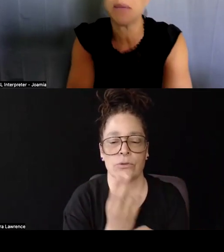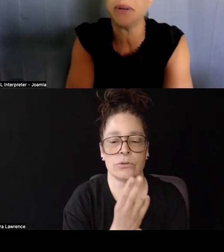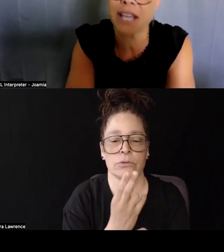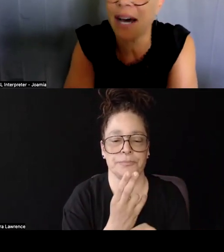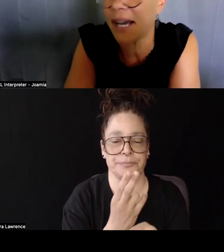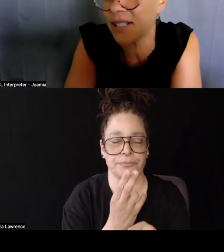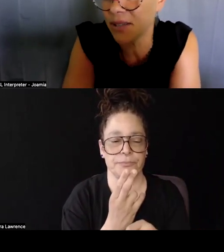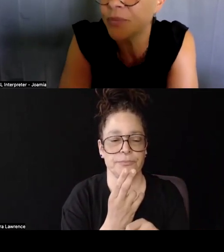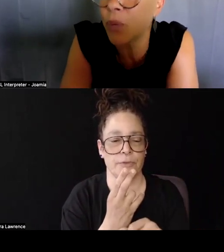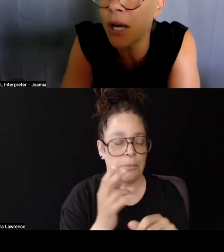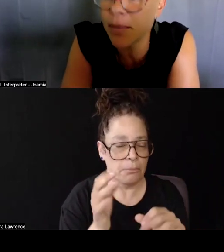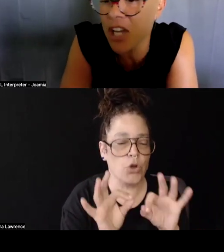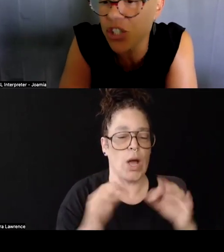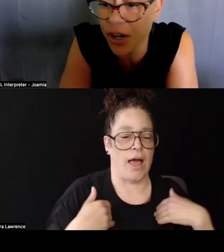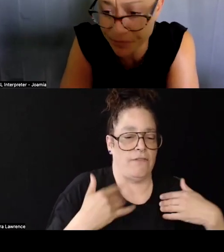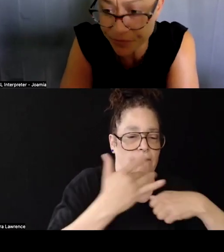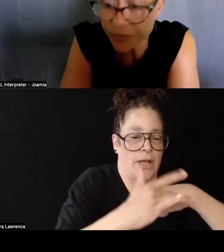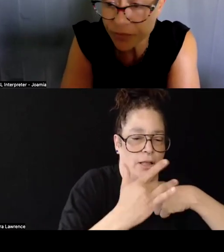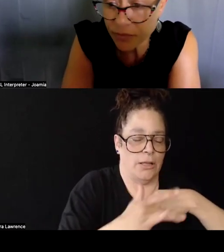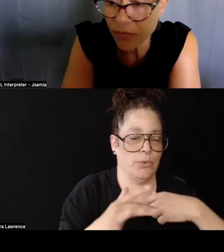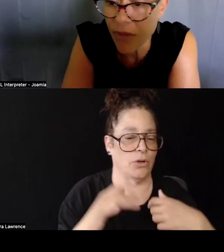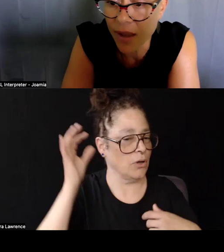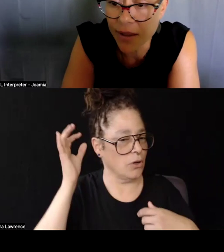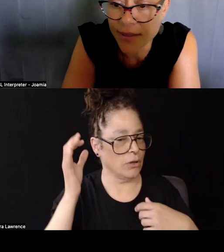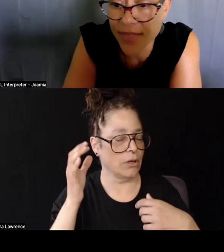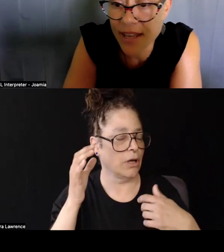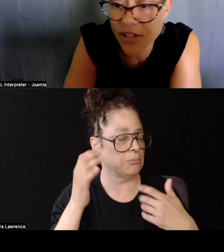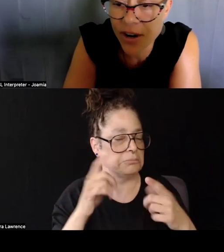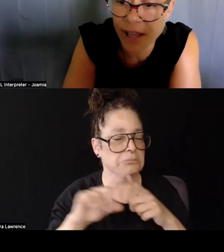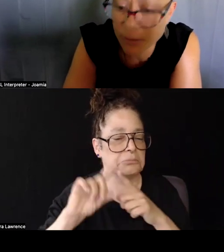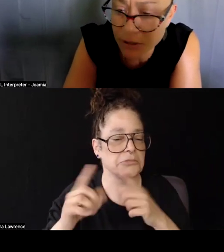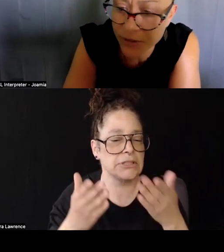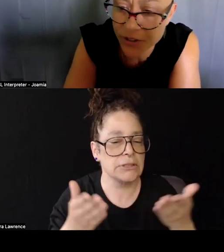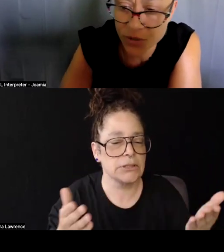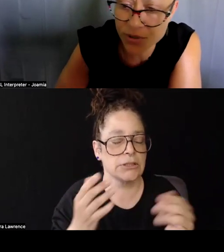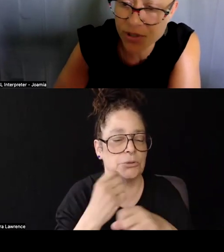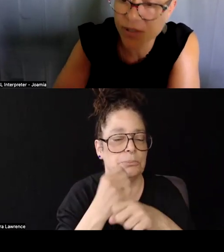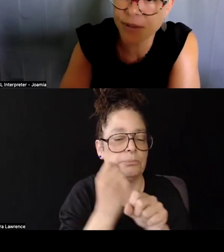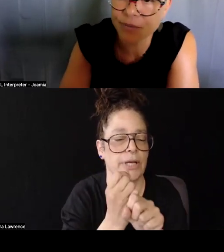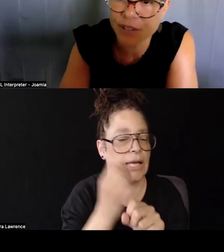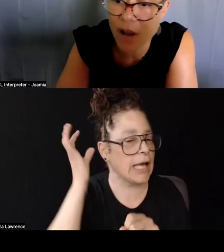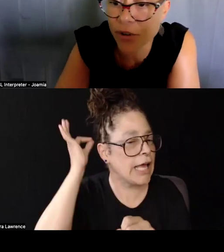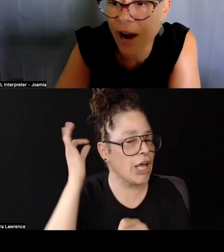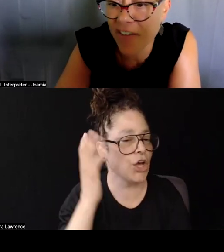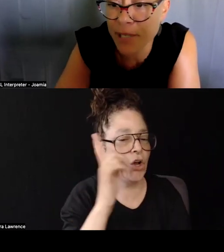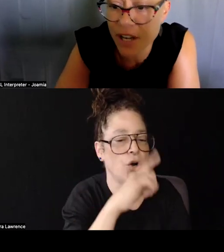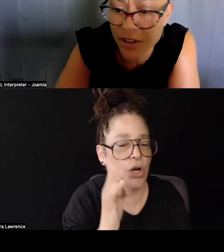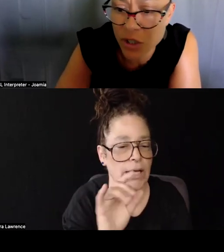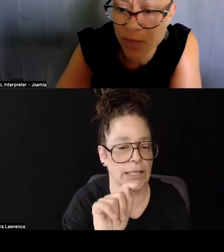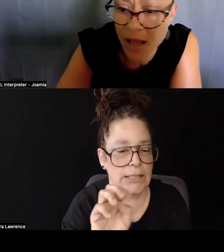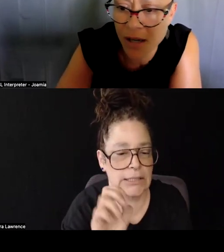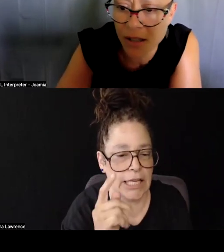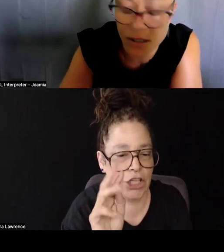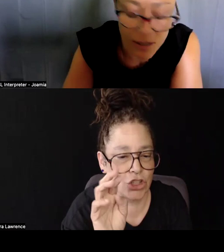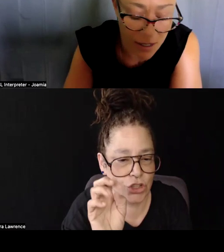And when they put the eyes, we want to make sure that things are available for the students, a variety of material